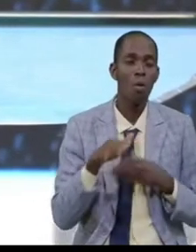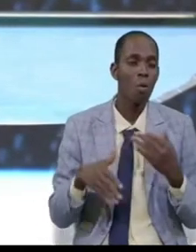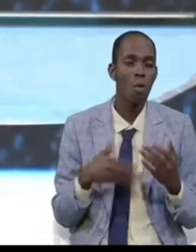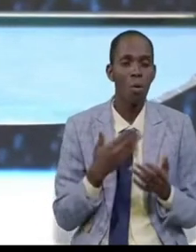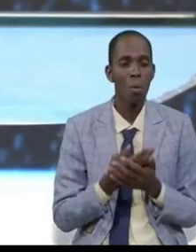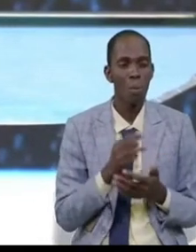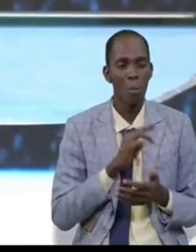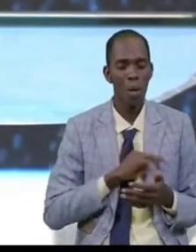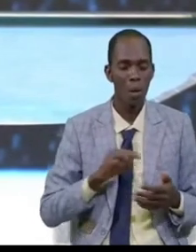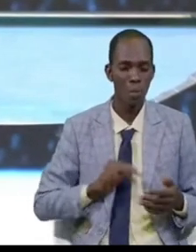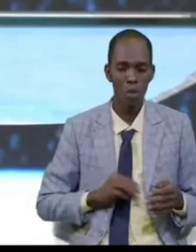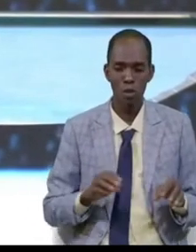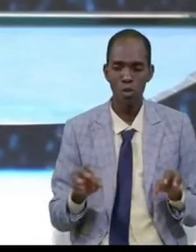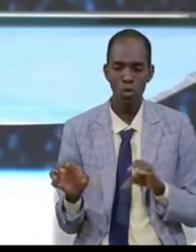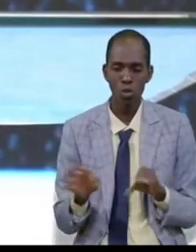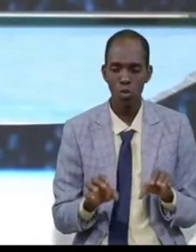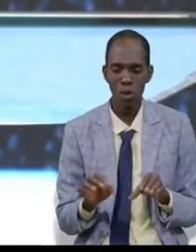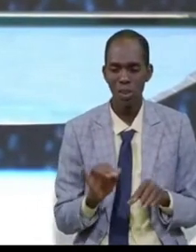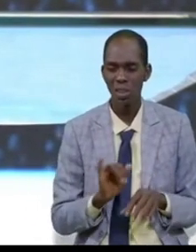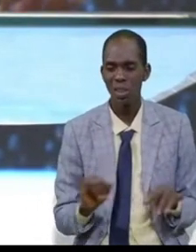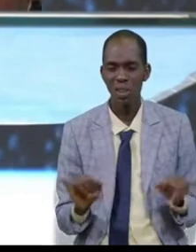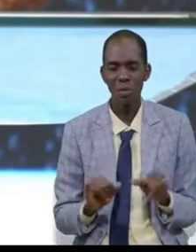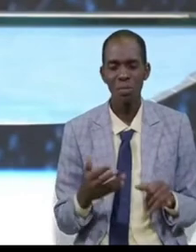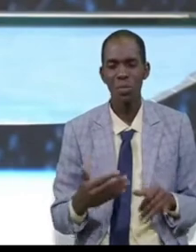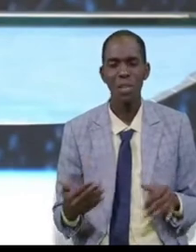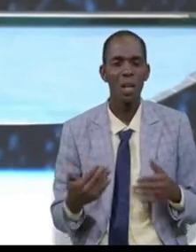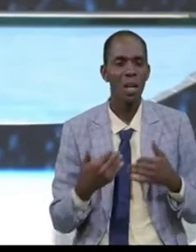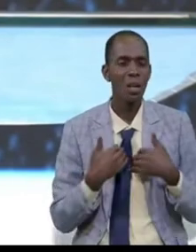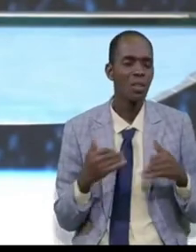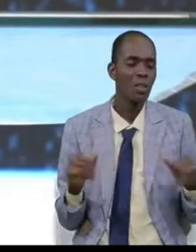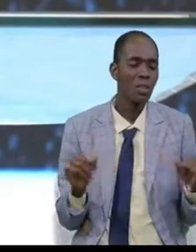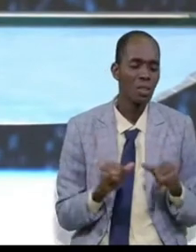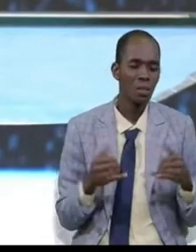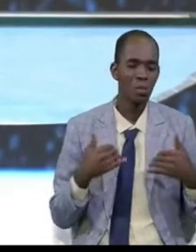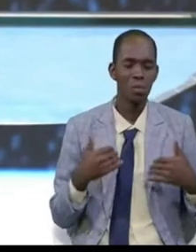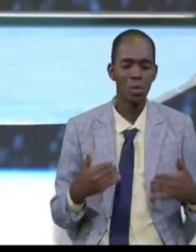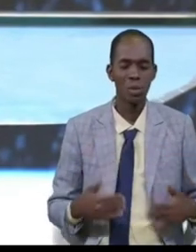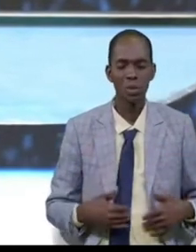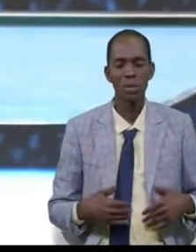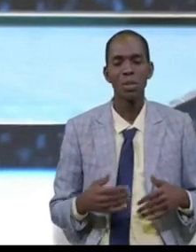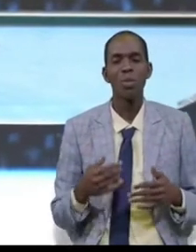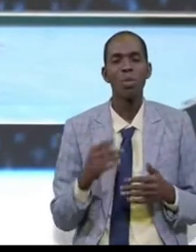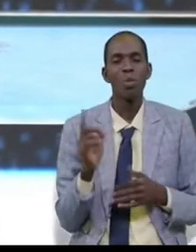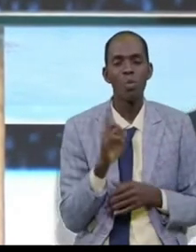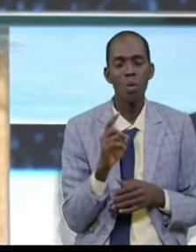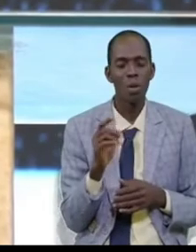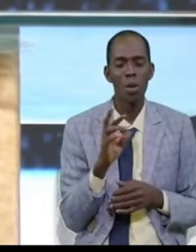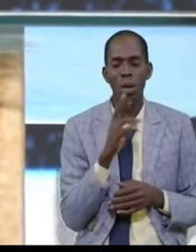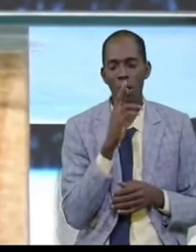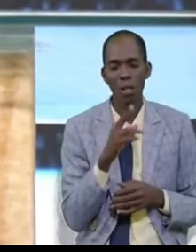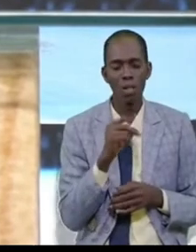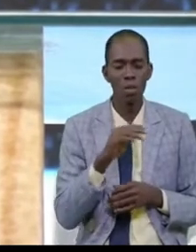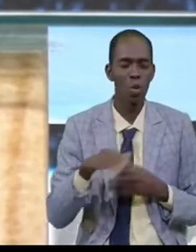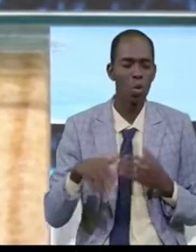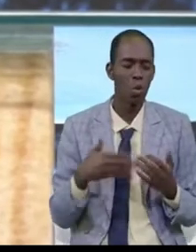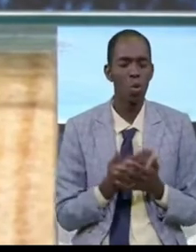the same thing, having the same responsibility, where were the whole body? Will not